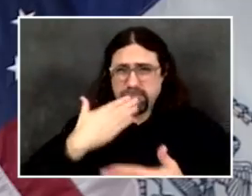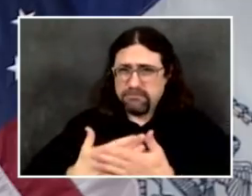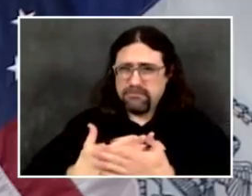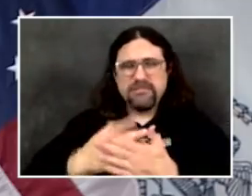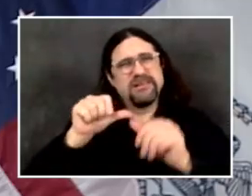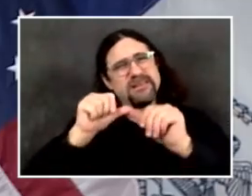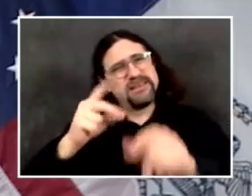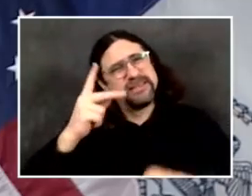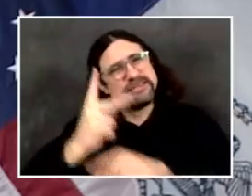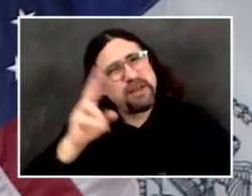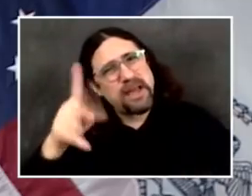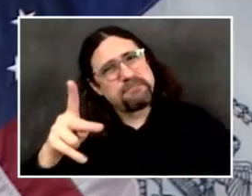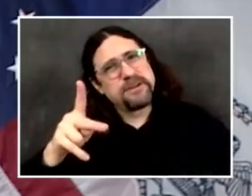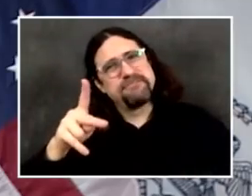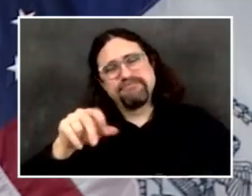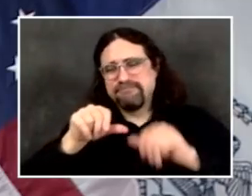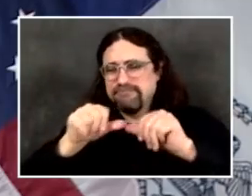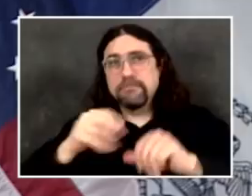A few words in Spanish.